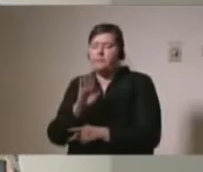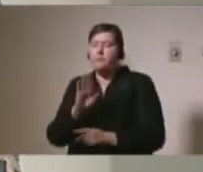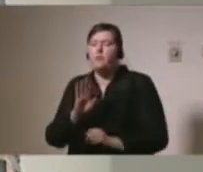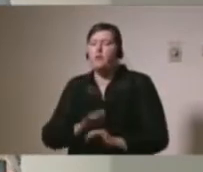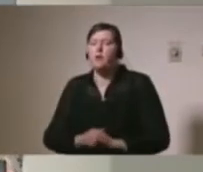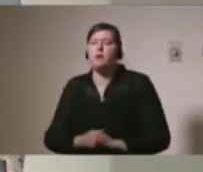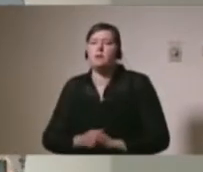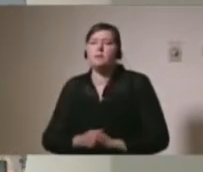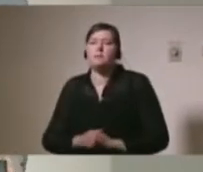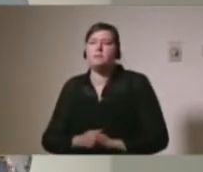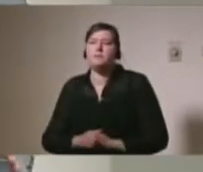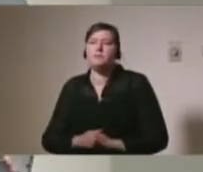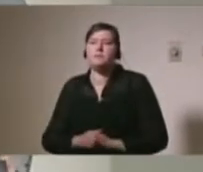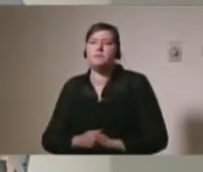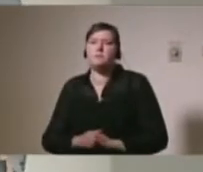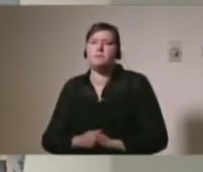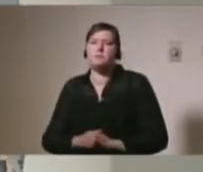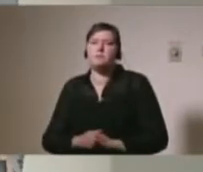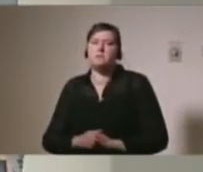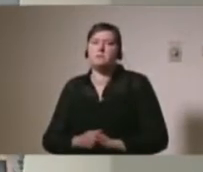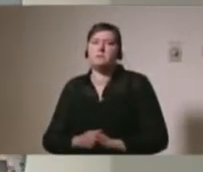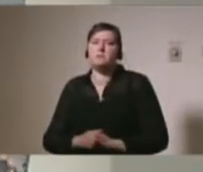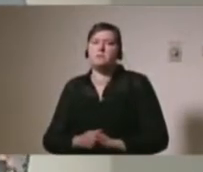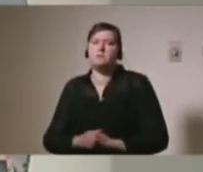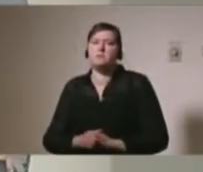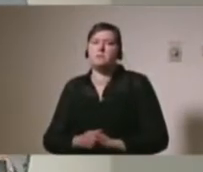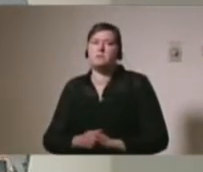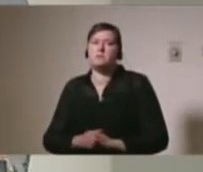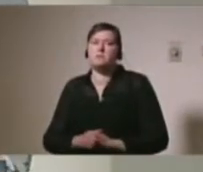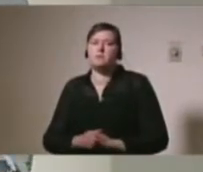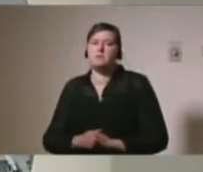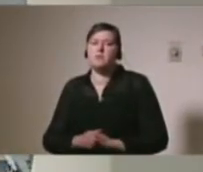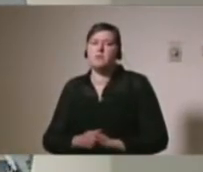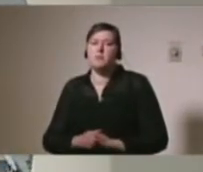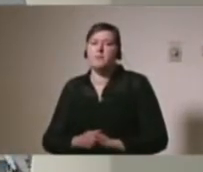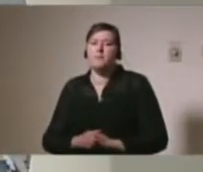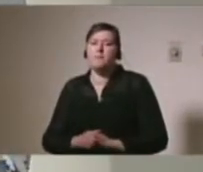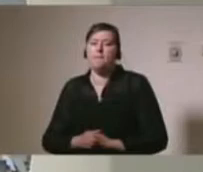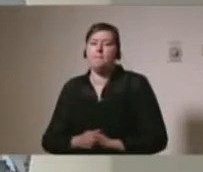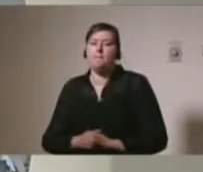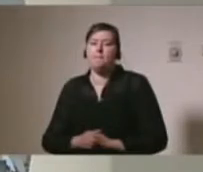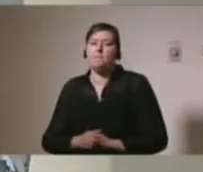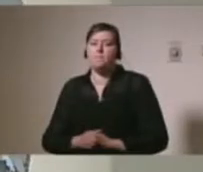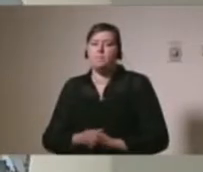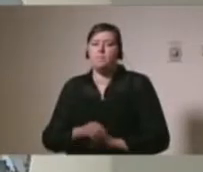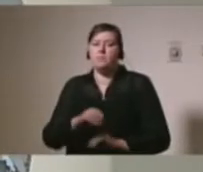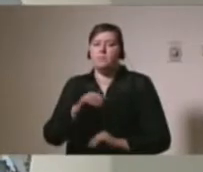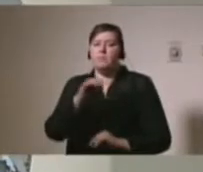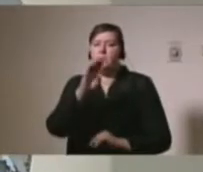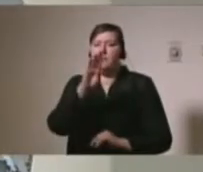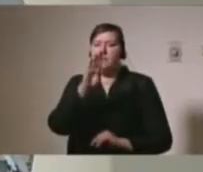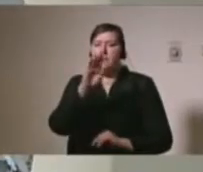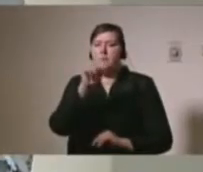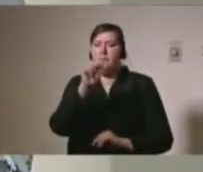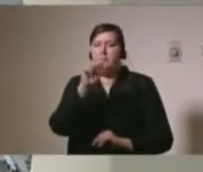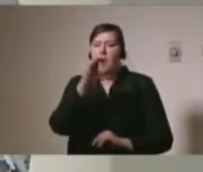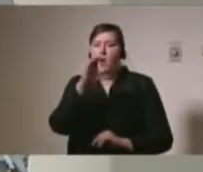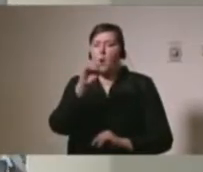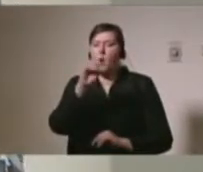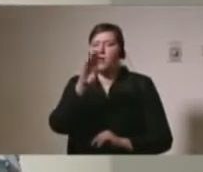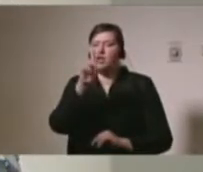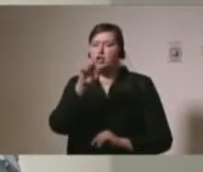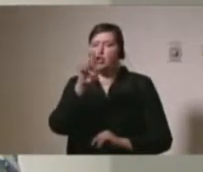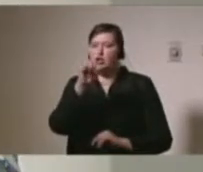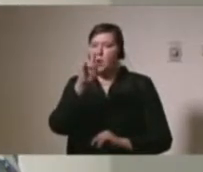By buying a small bank, Banco de Giorno, we were able